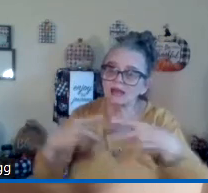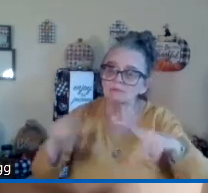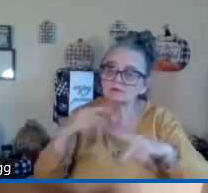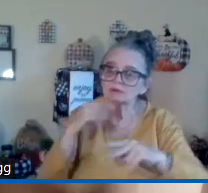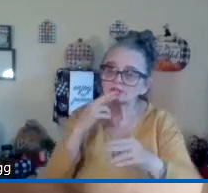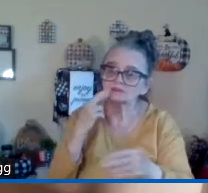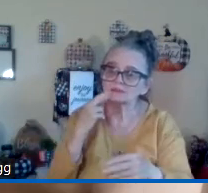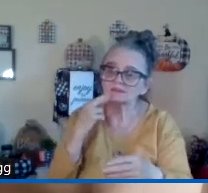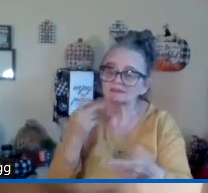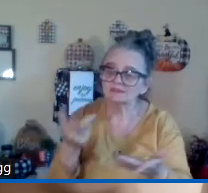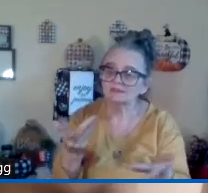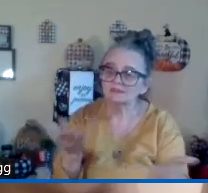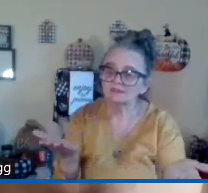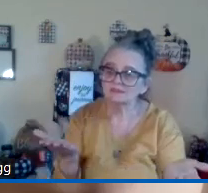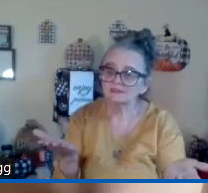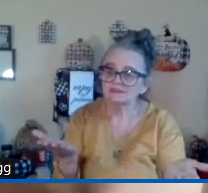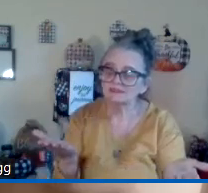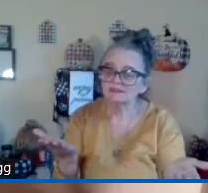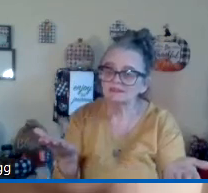what happened, Rose?